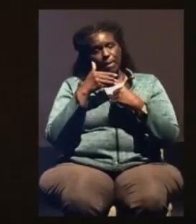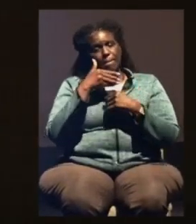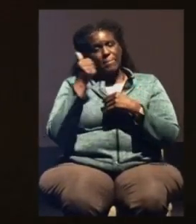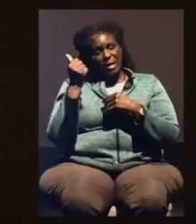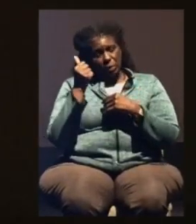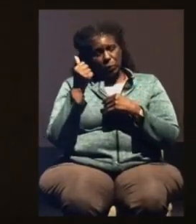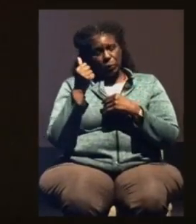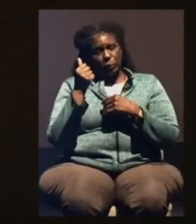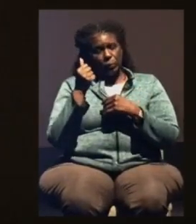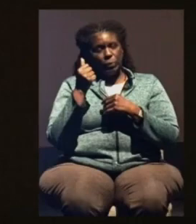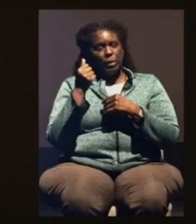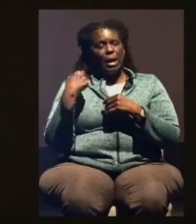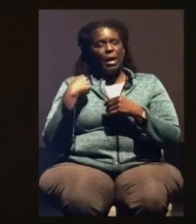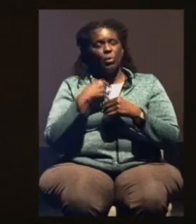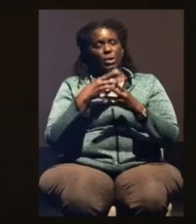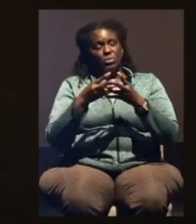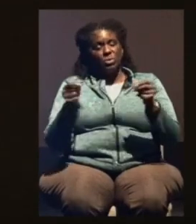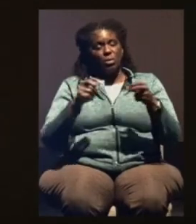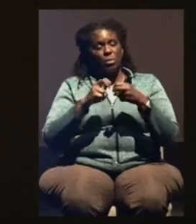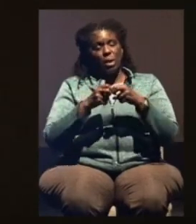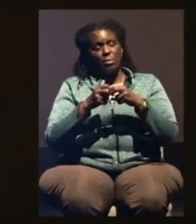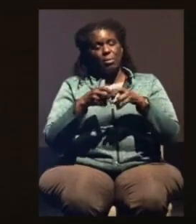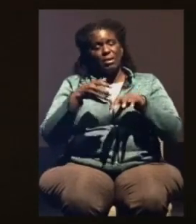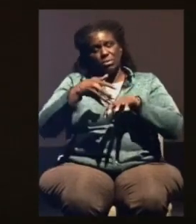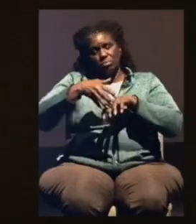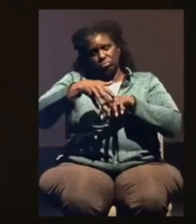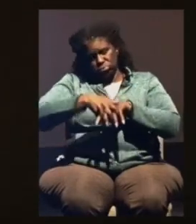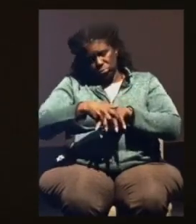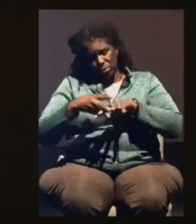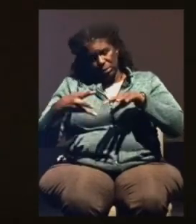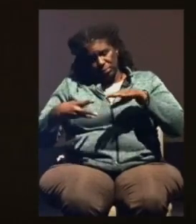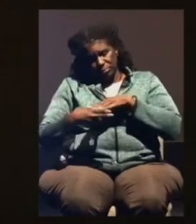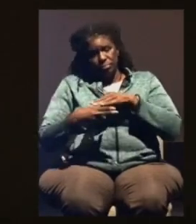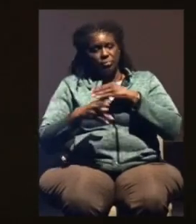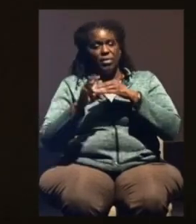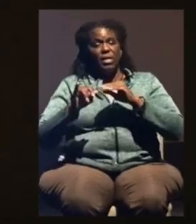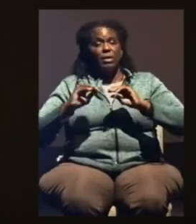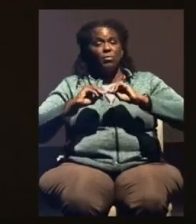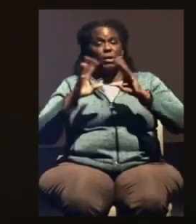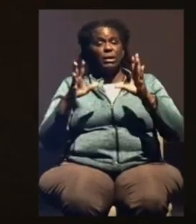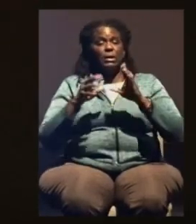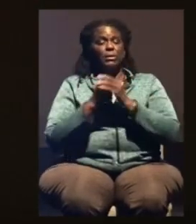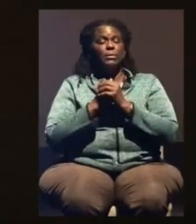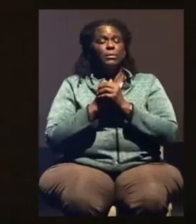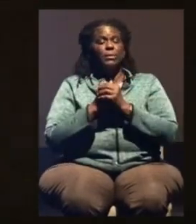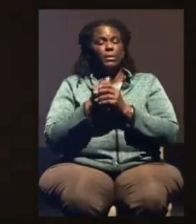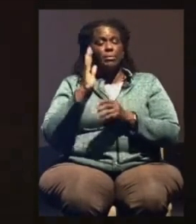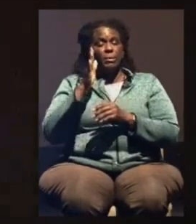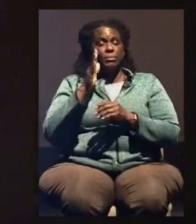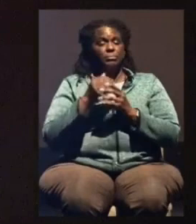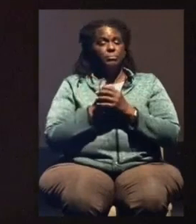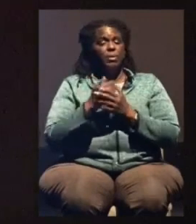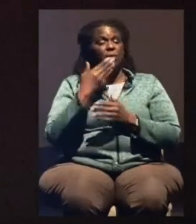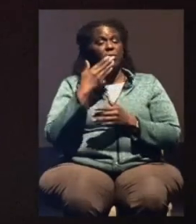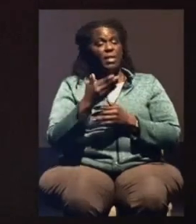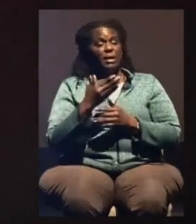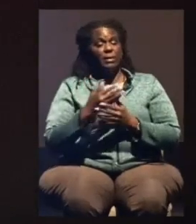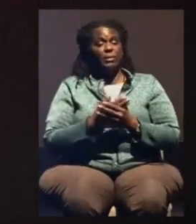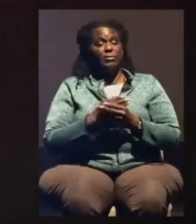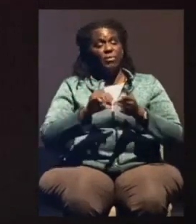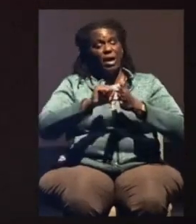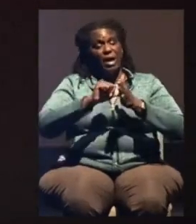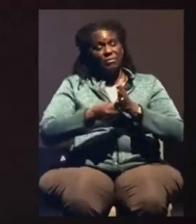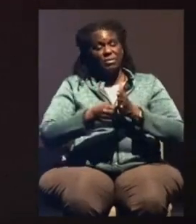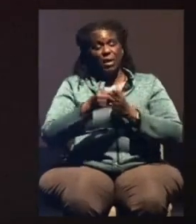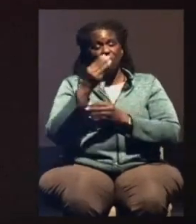these problems at the root. Thank you very much, Renee, for that clear and eye-opening presentation, and thanks for emphasizing food